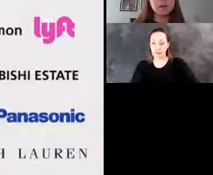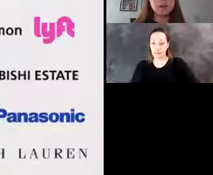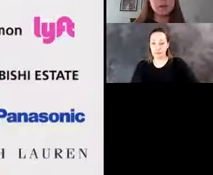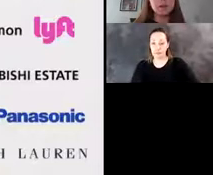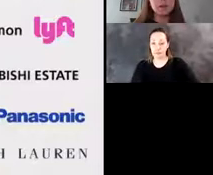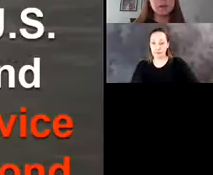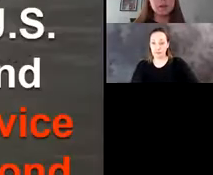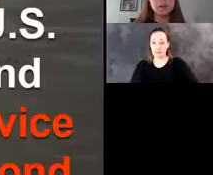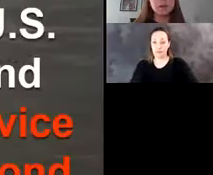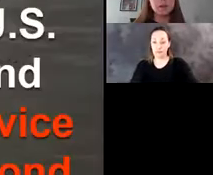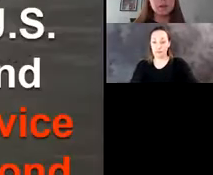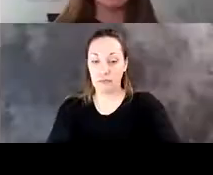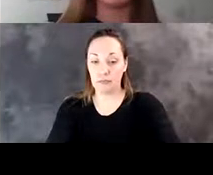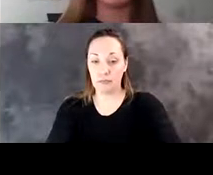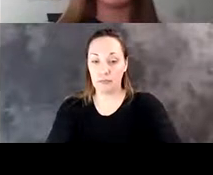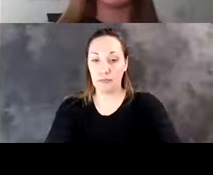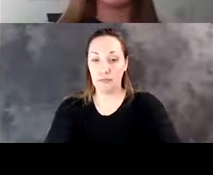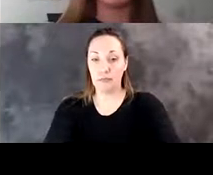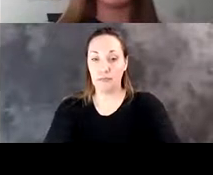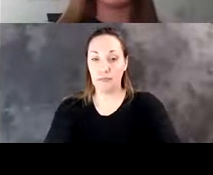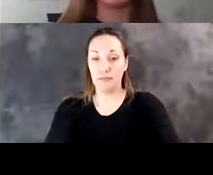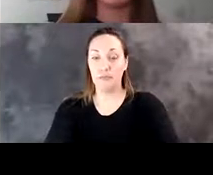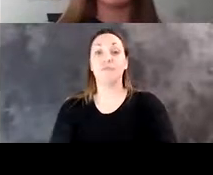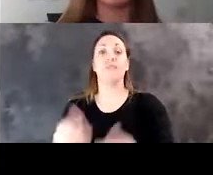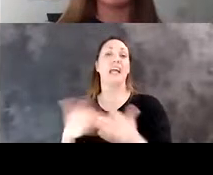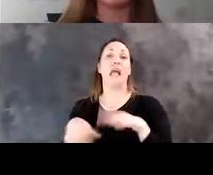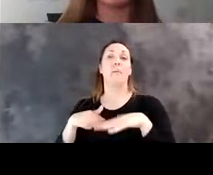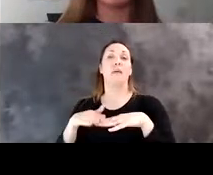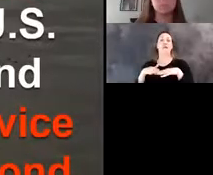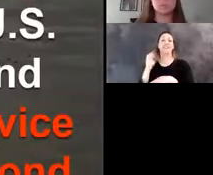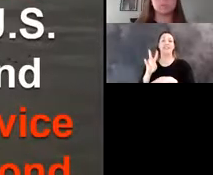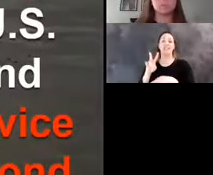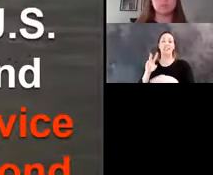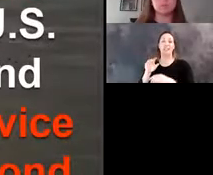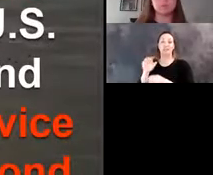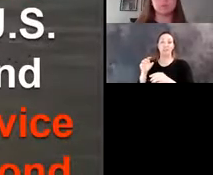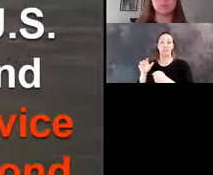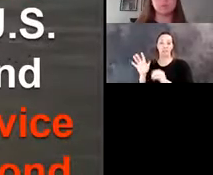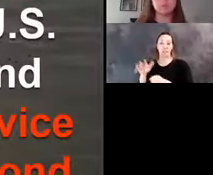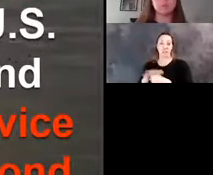area, or at least 17 in Florida, how this is affecting us. and